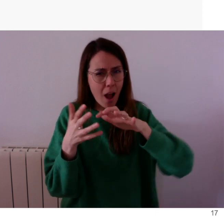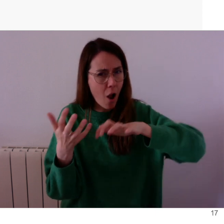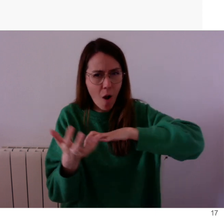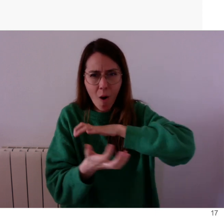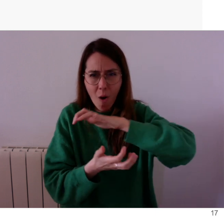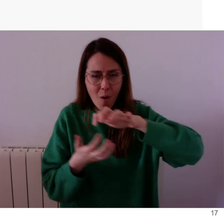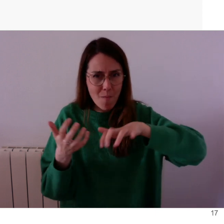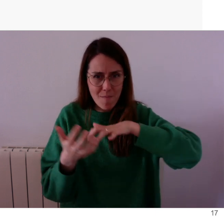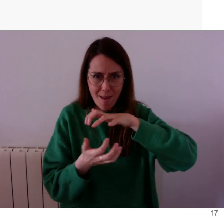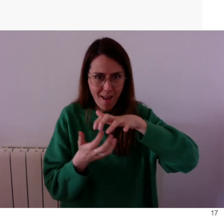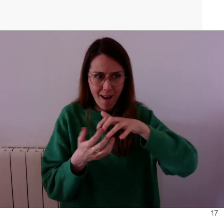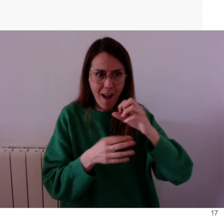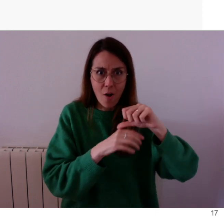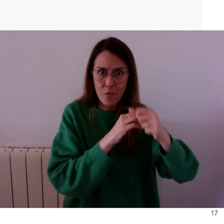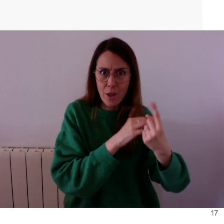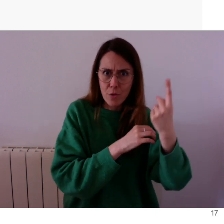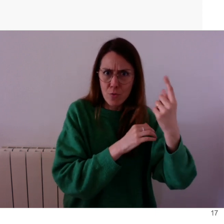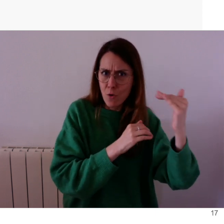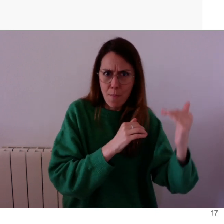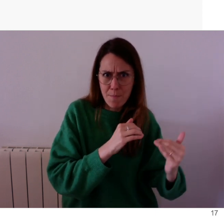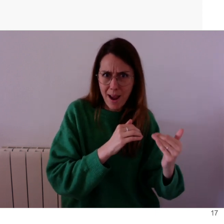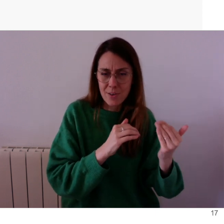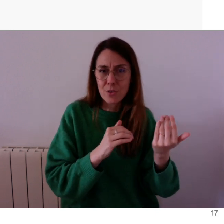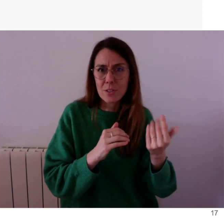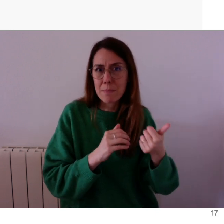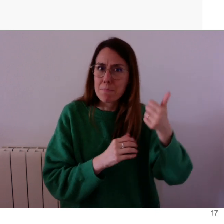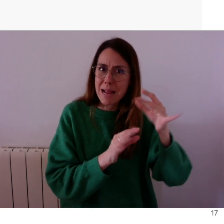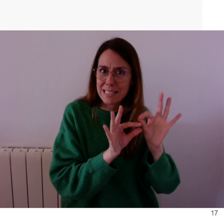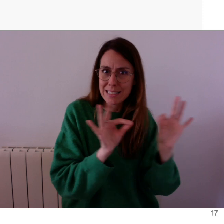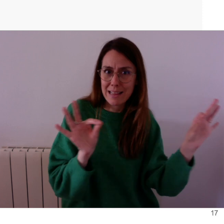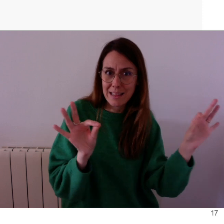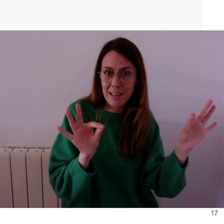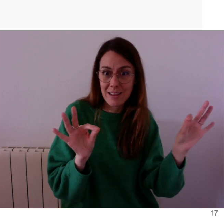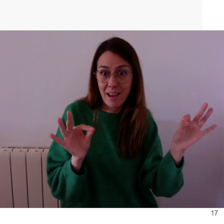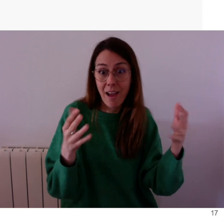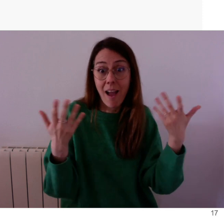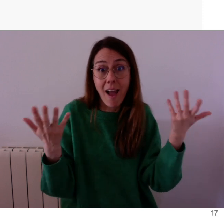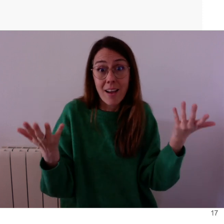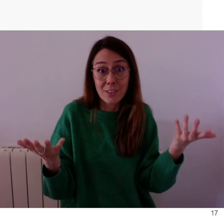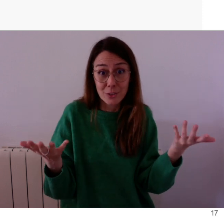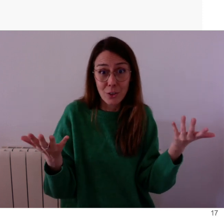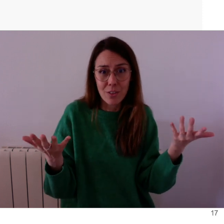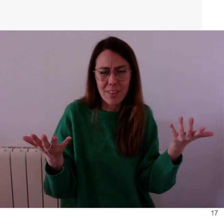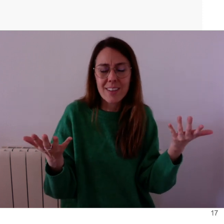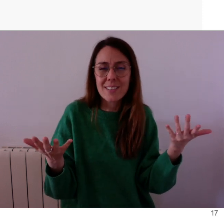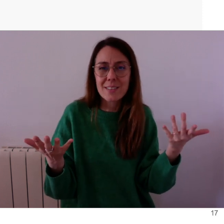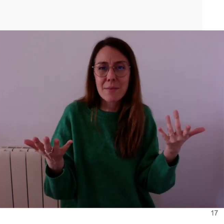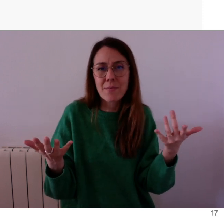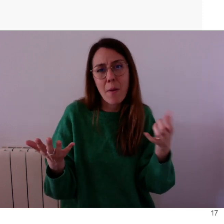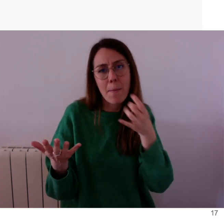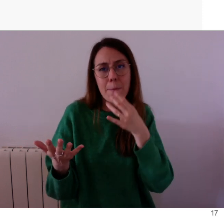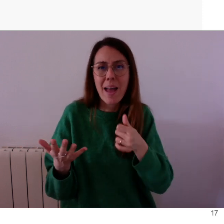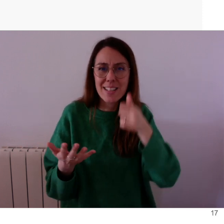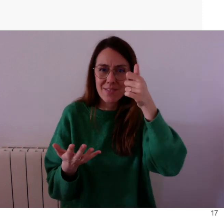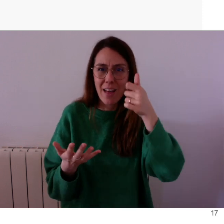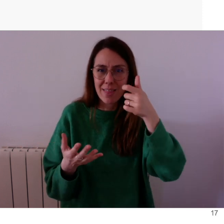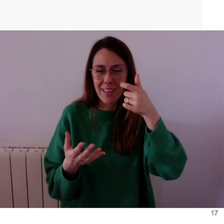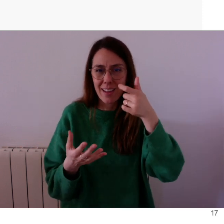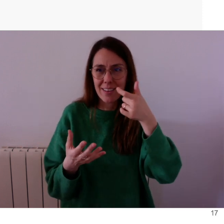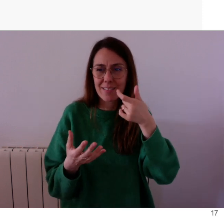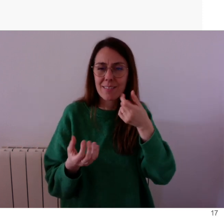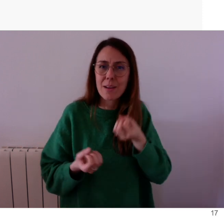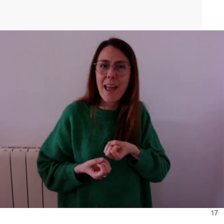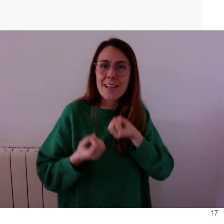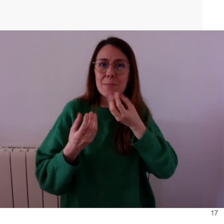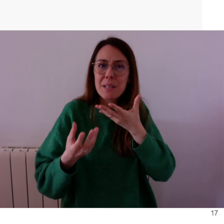meaning. And this is also in line with what we found before in the expression